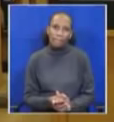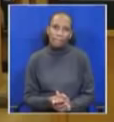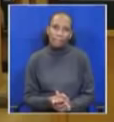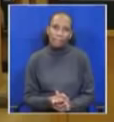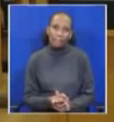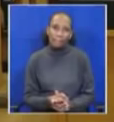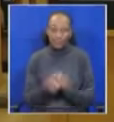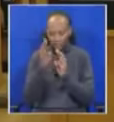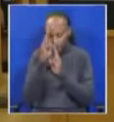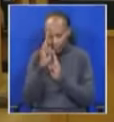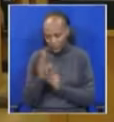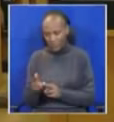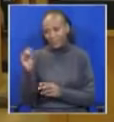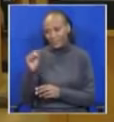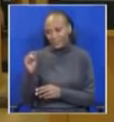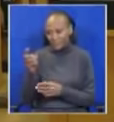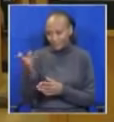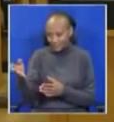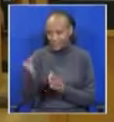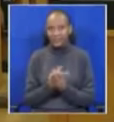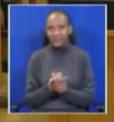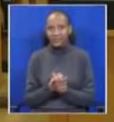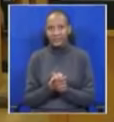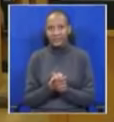Honorable Steenhuisen.